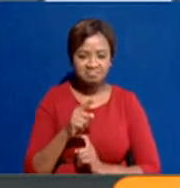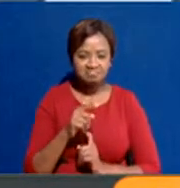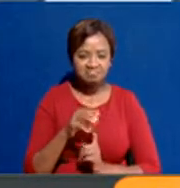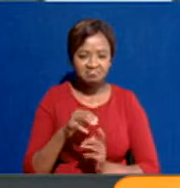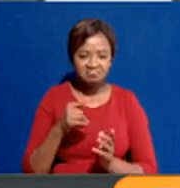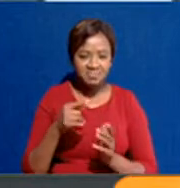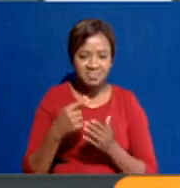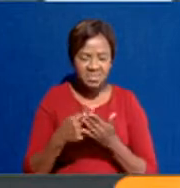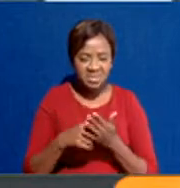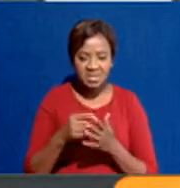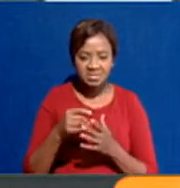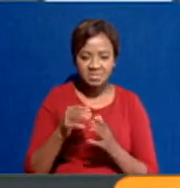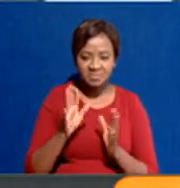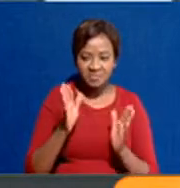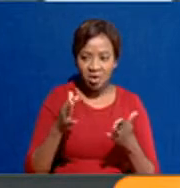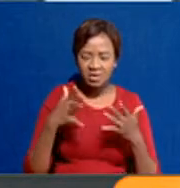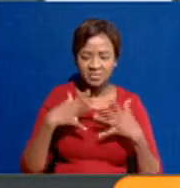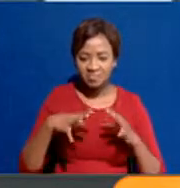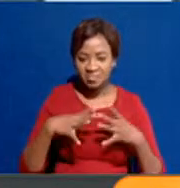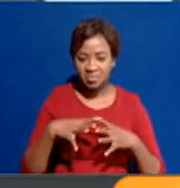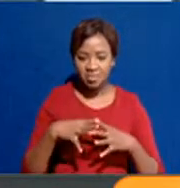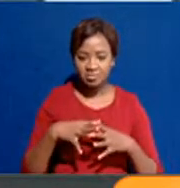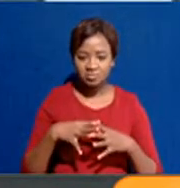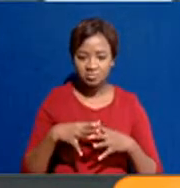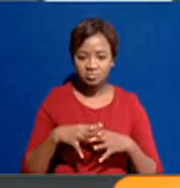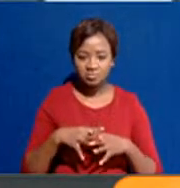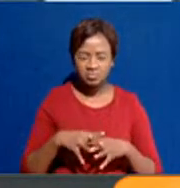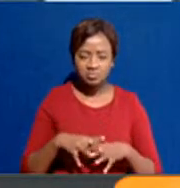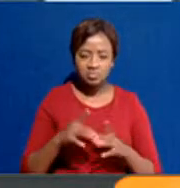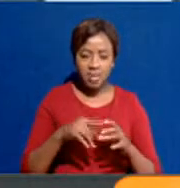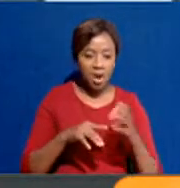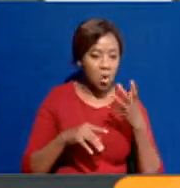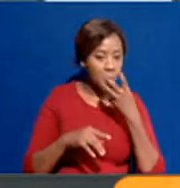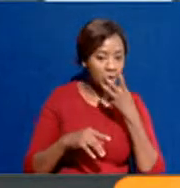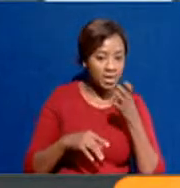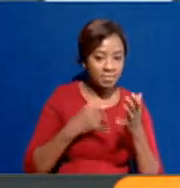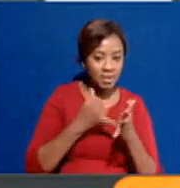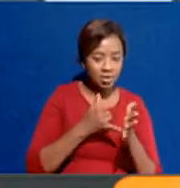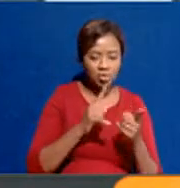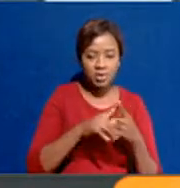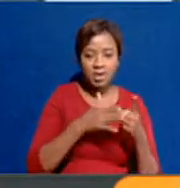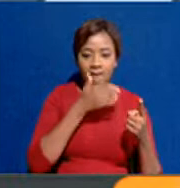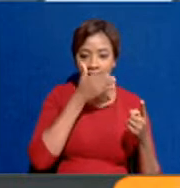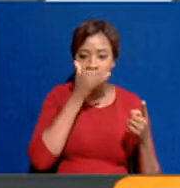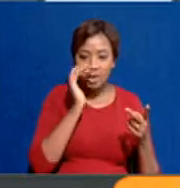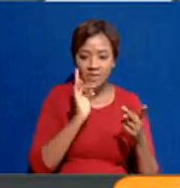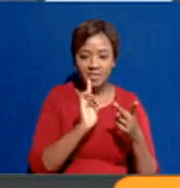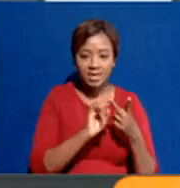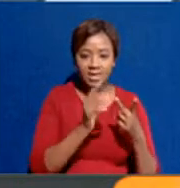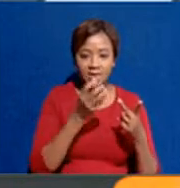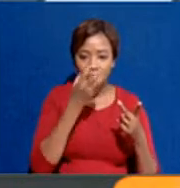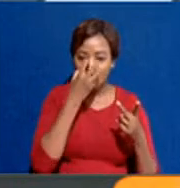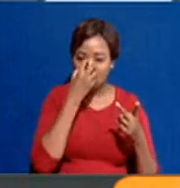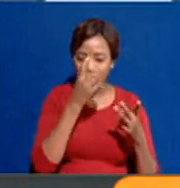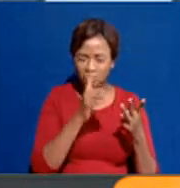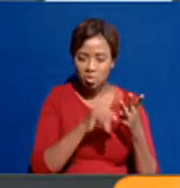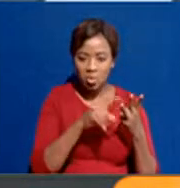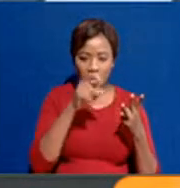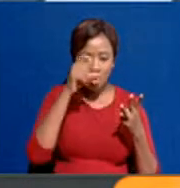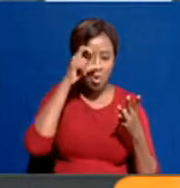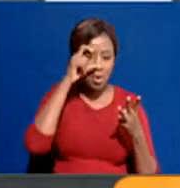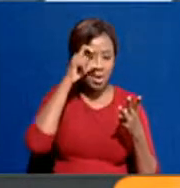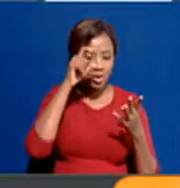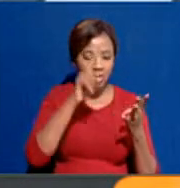7-7. And those people that were in those talks, on the ODM side, there was Musalia Mudavadi, William Ruto, James Orengo, and Sally